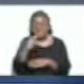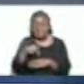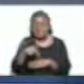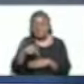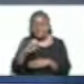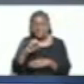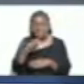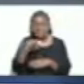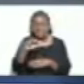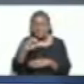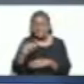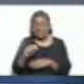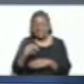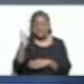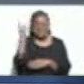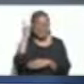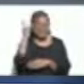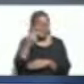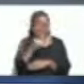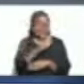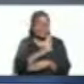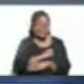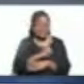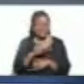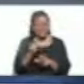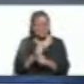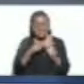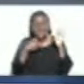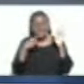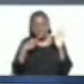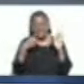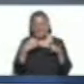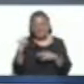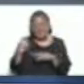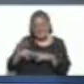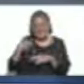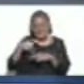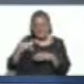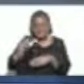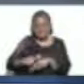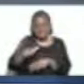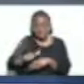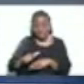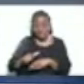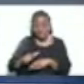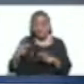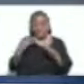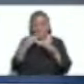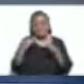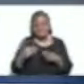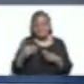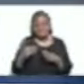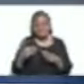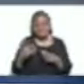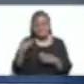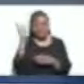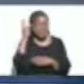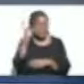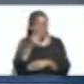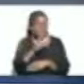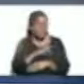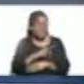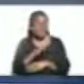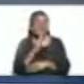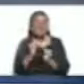take the oath and eventually his seat in the lower chamber. As this new chapter begins, our Corvell Pyfrom speaks with the House of